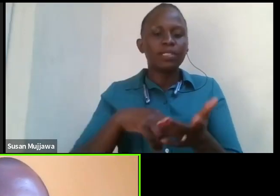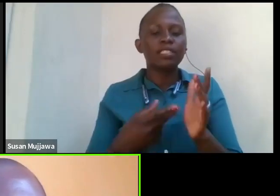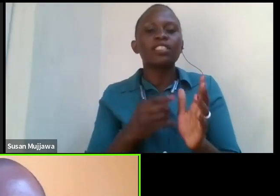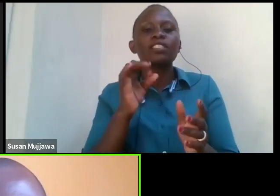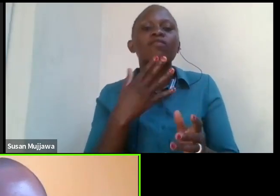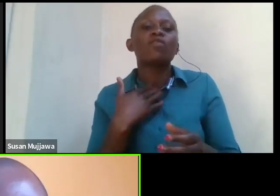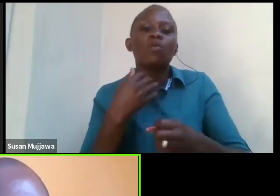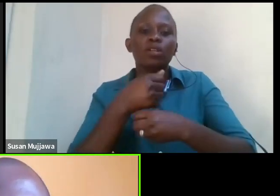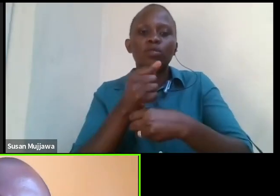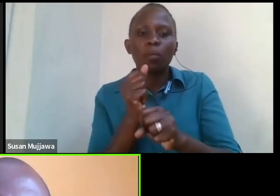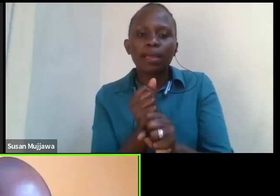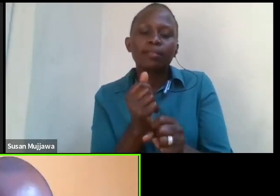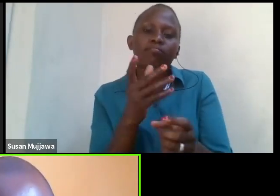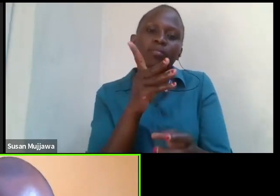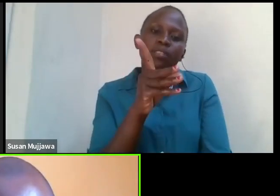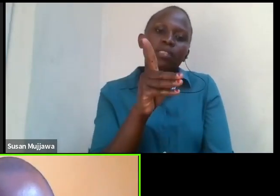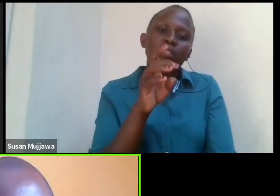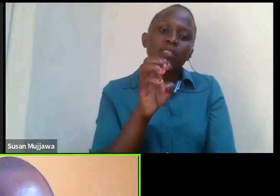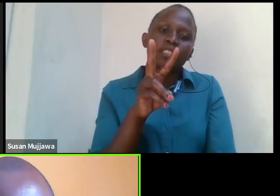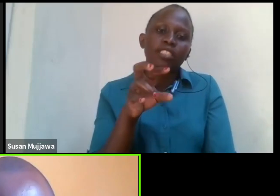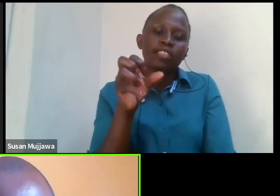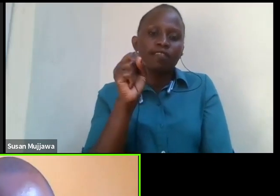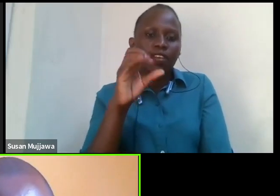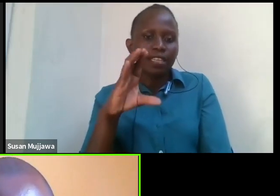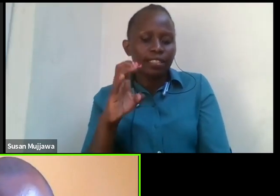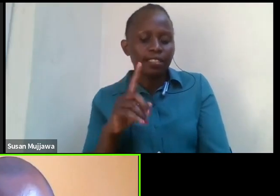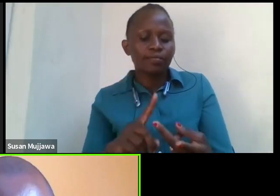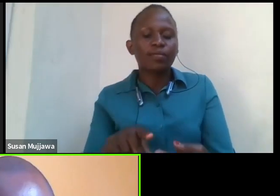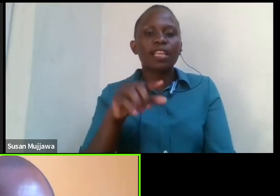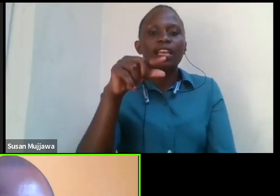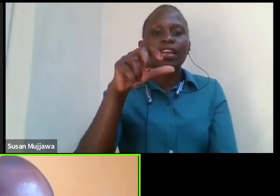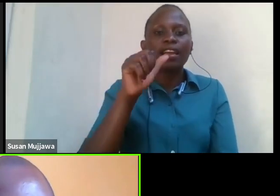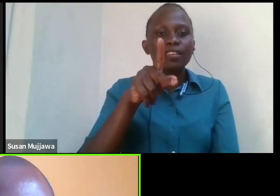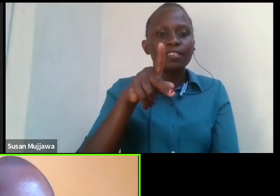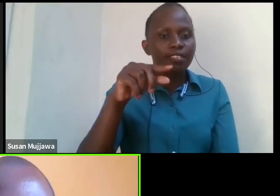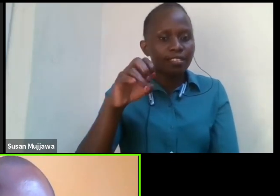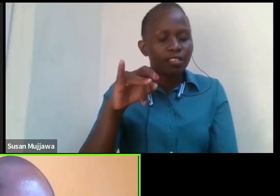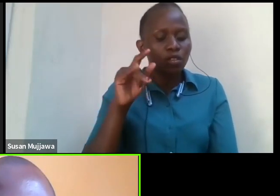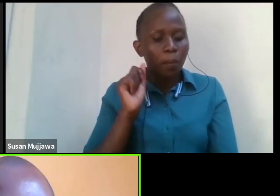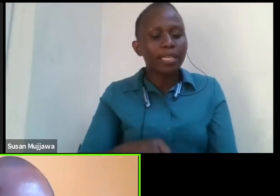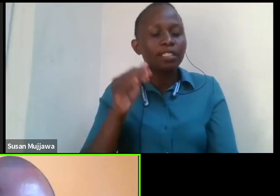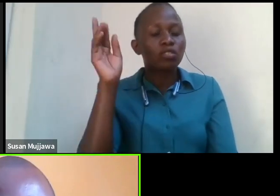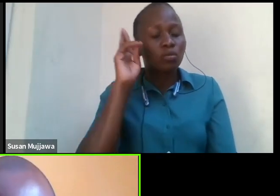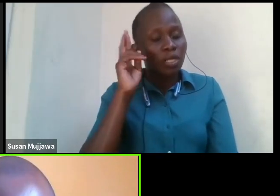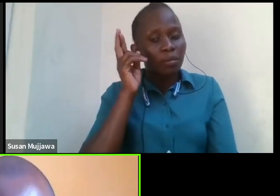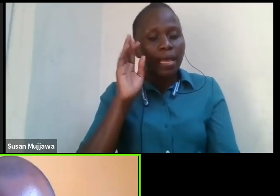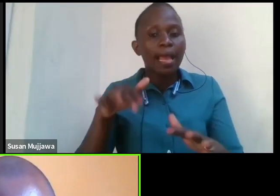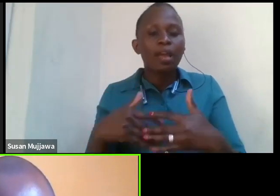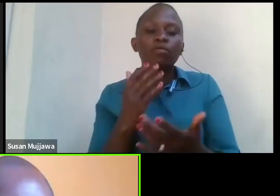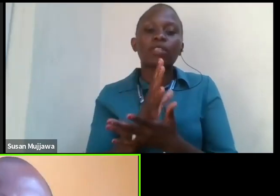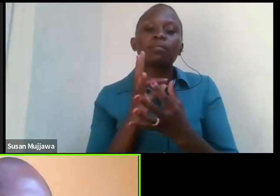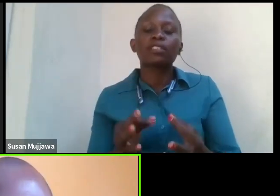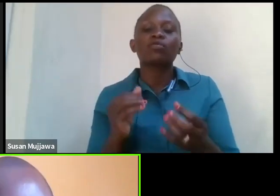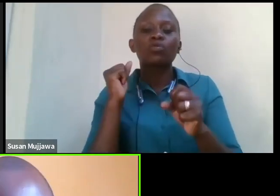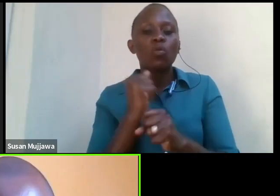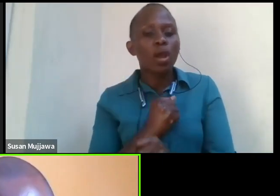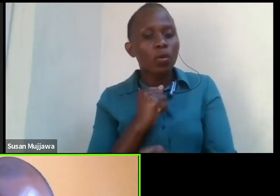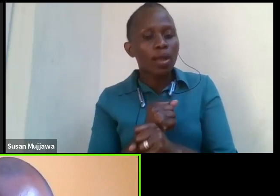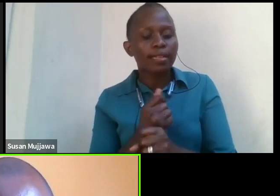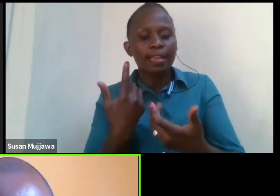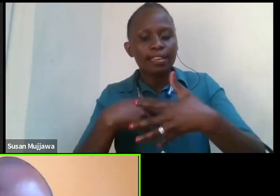devices, gadgets, just know the electronic component that you're able to make this work, that